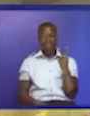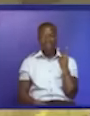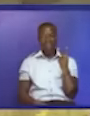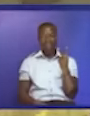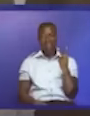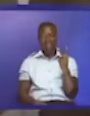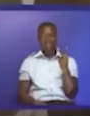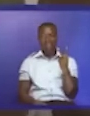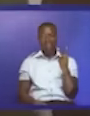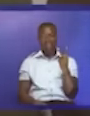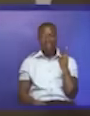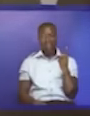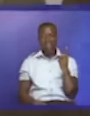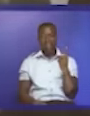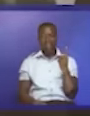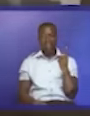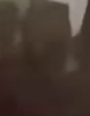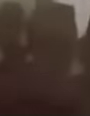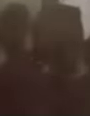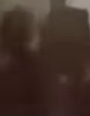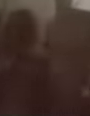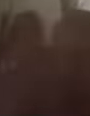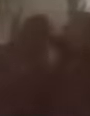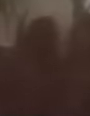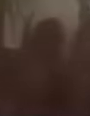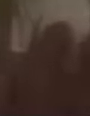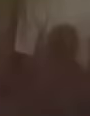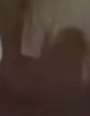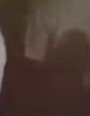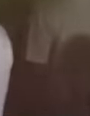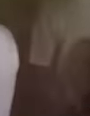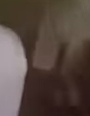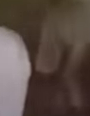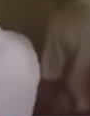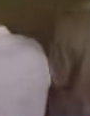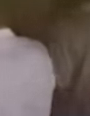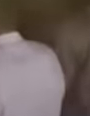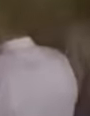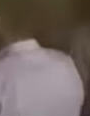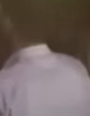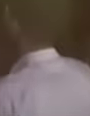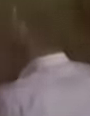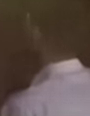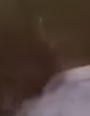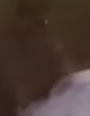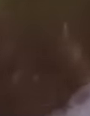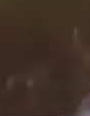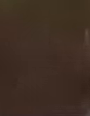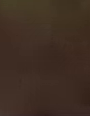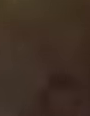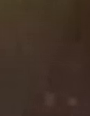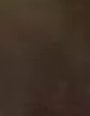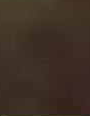Jesus. Don't wait for others to come before you follow. Come.